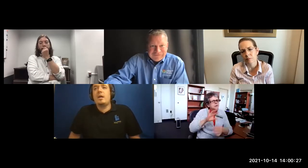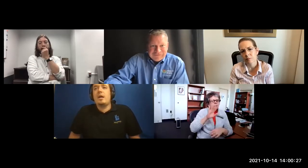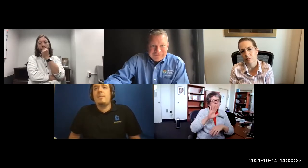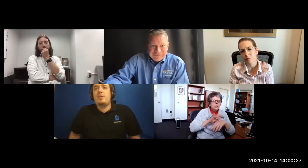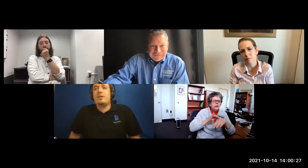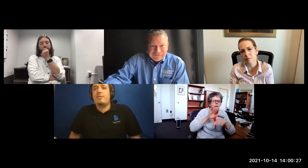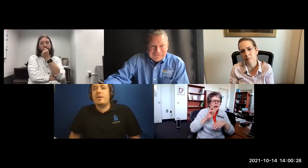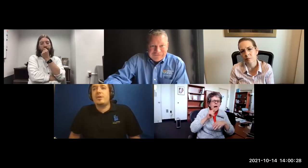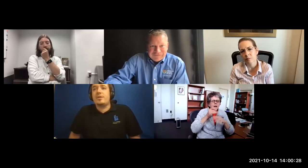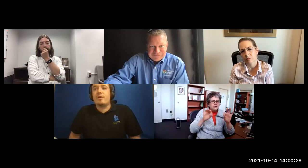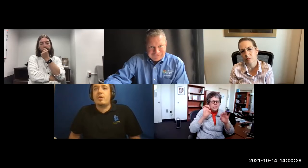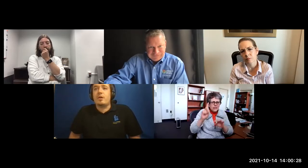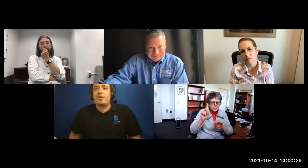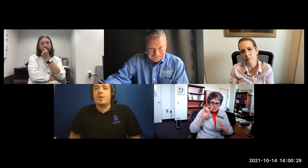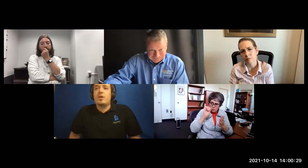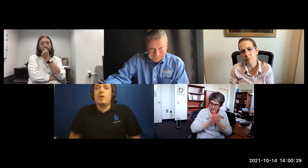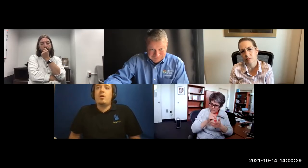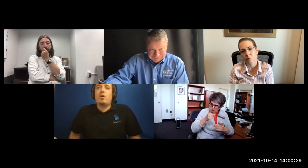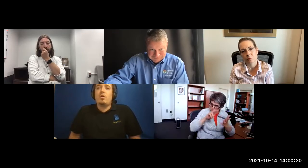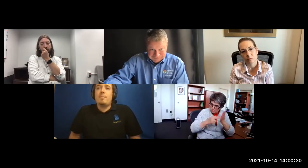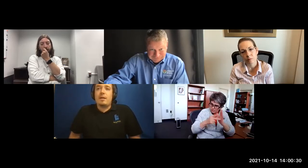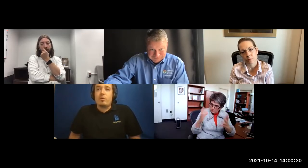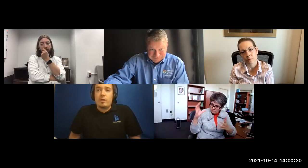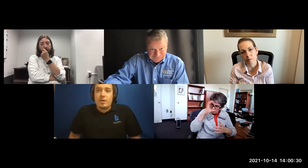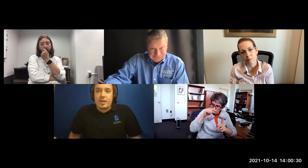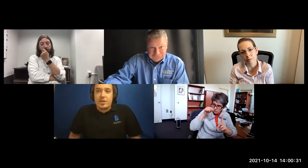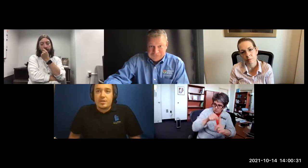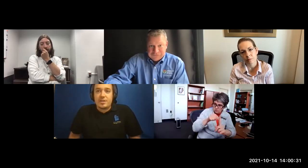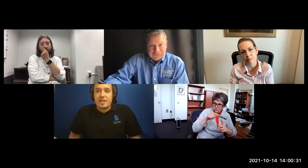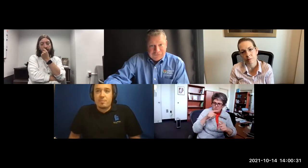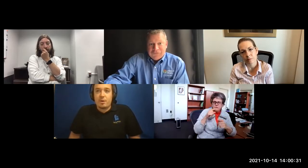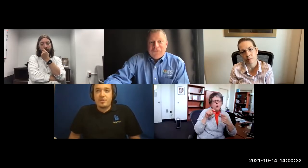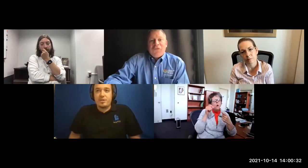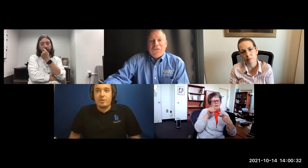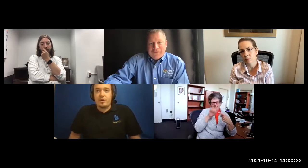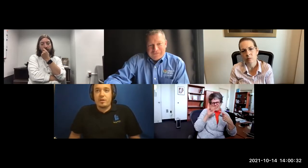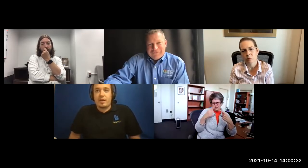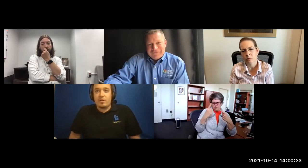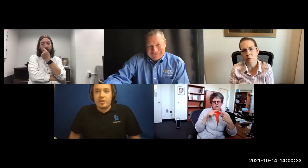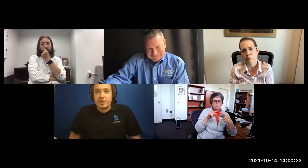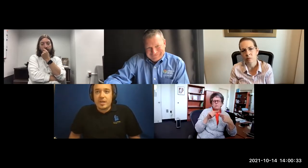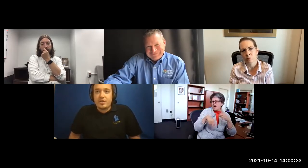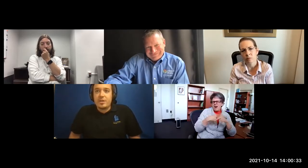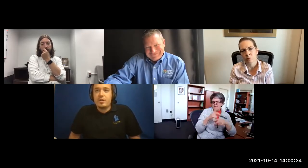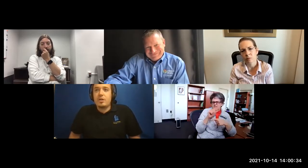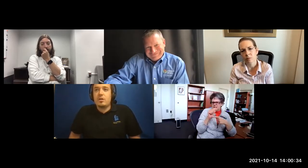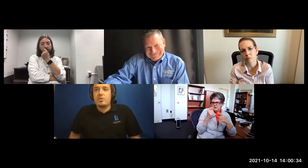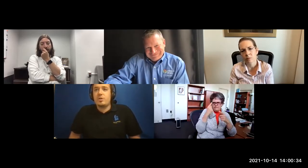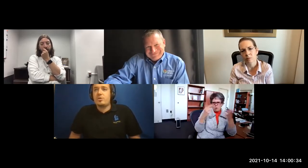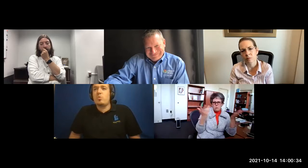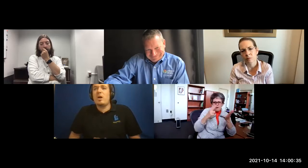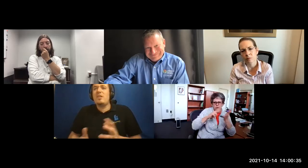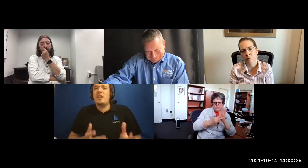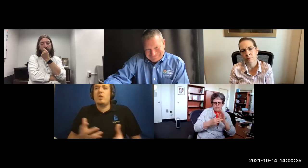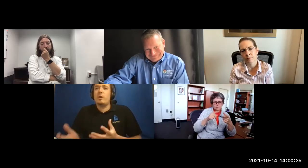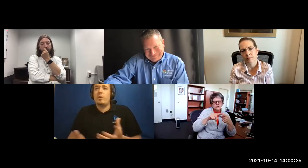Wyatt had mentioned information as far as early bilingual education. Is that the purpose here, to really target that early education? And